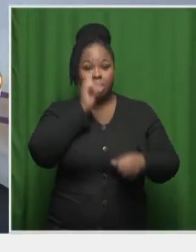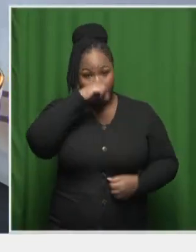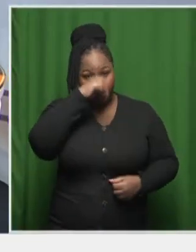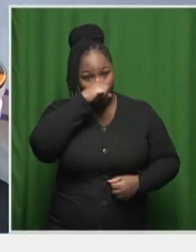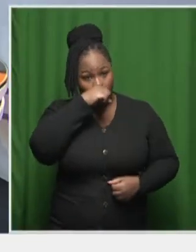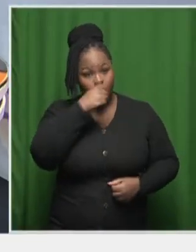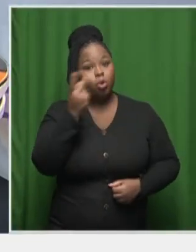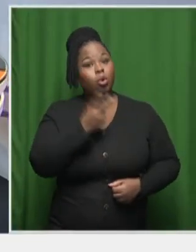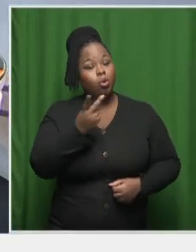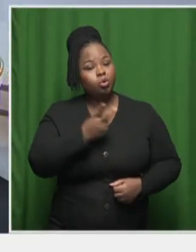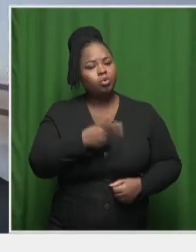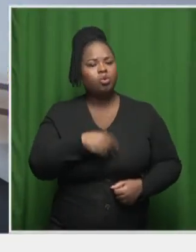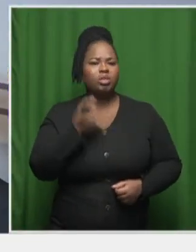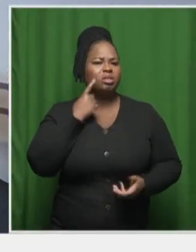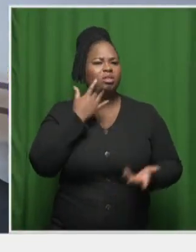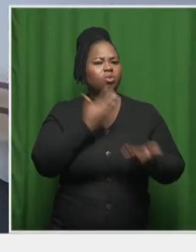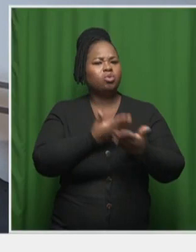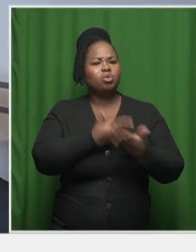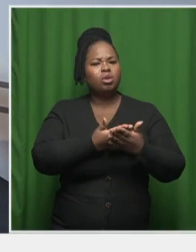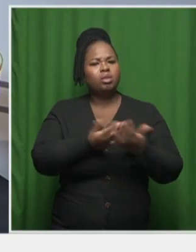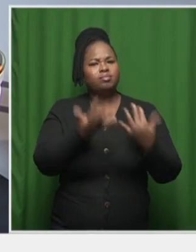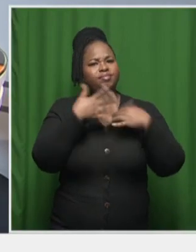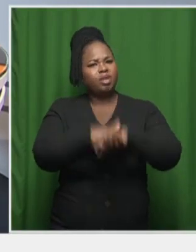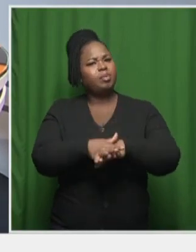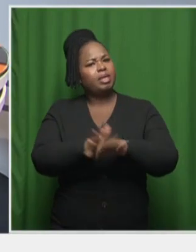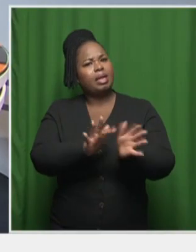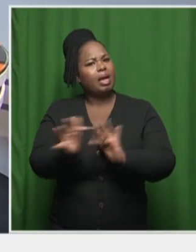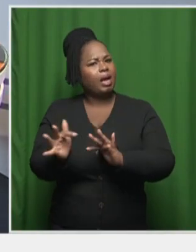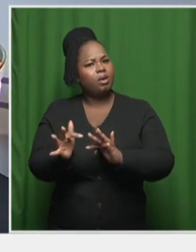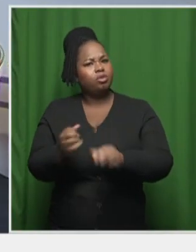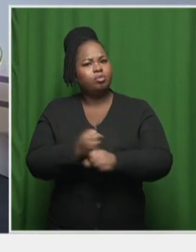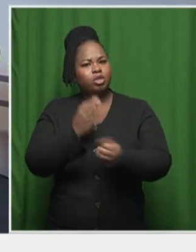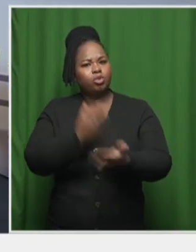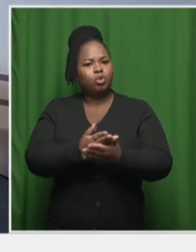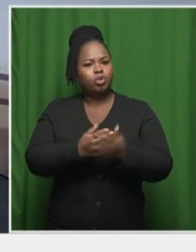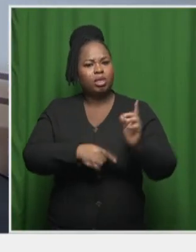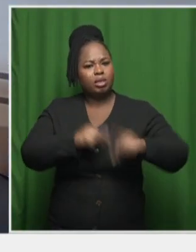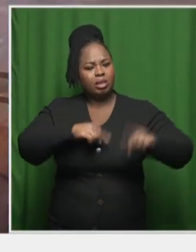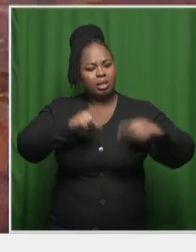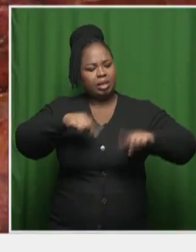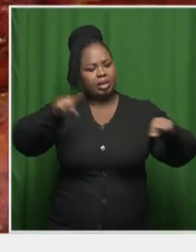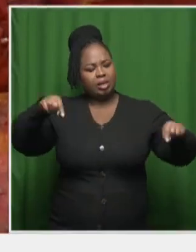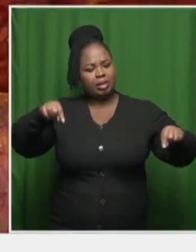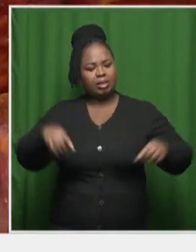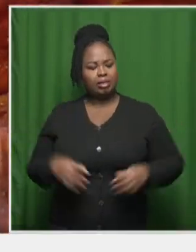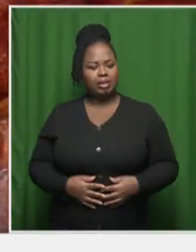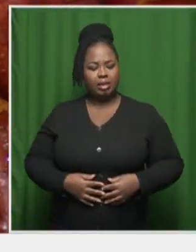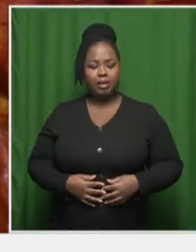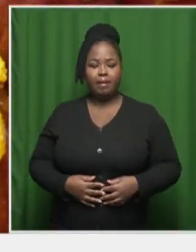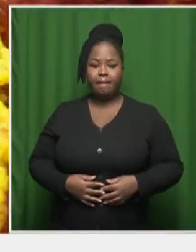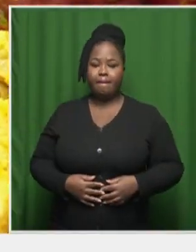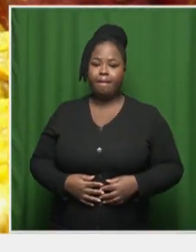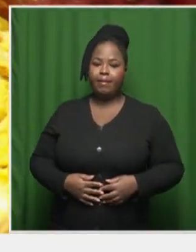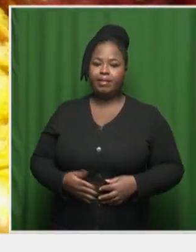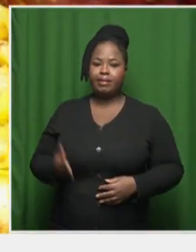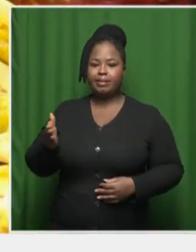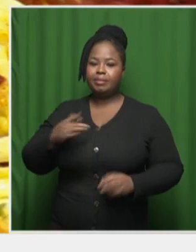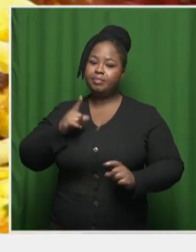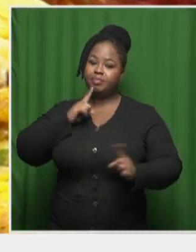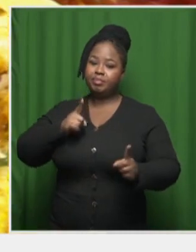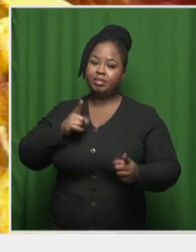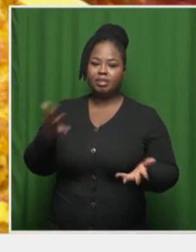those versatile ones. Hey, how do we incorporate that into making versatility into your meals? Yeah. So if you think